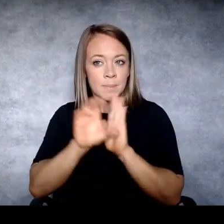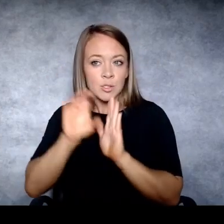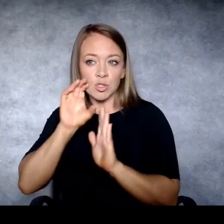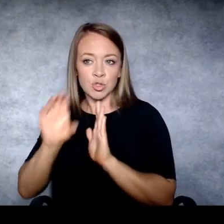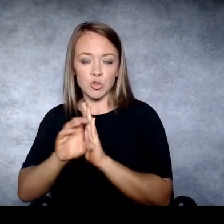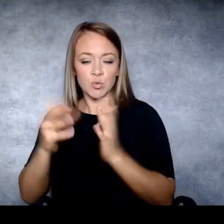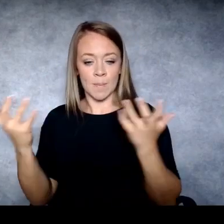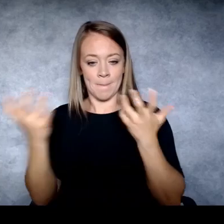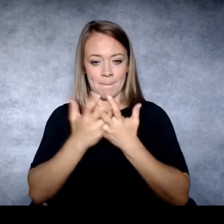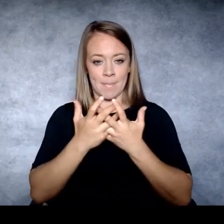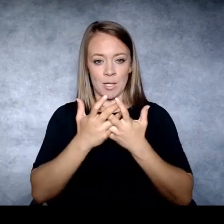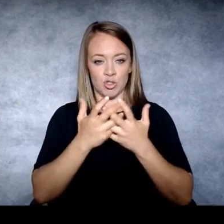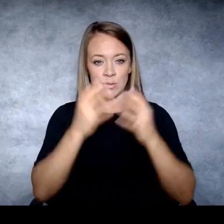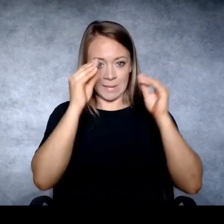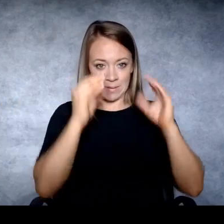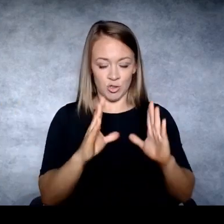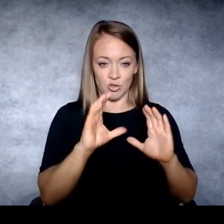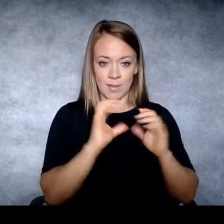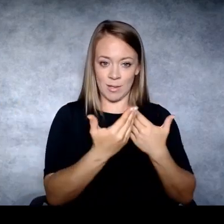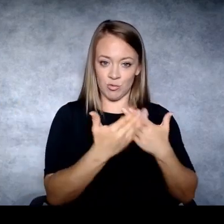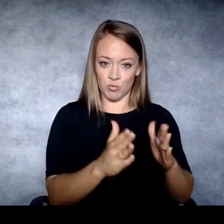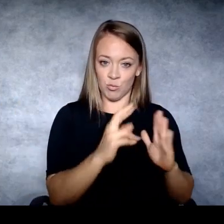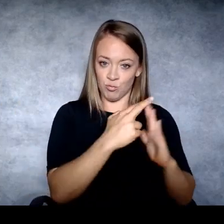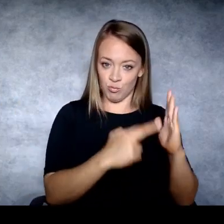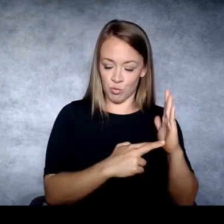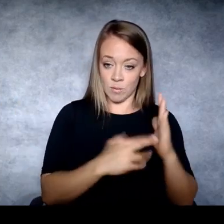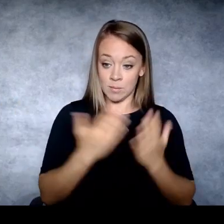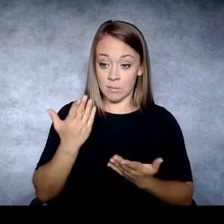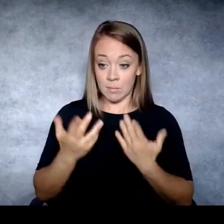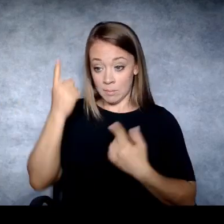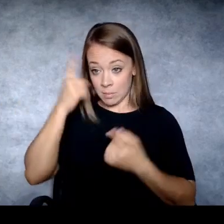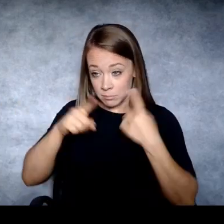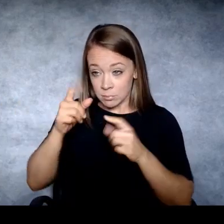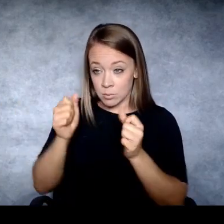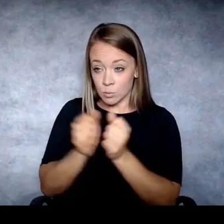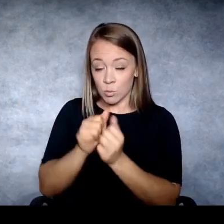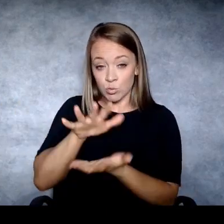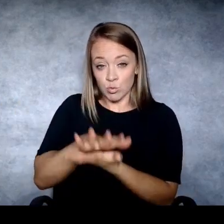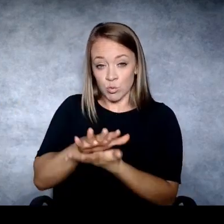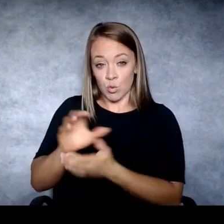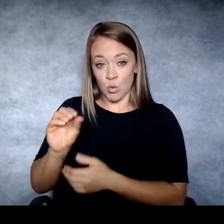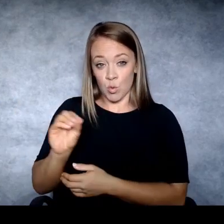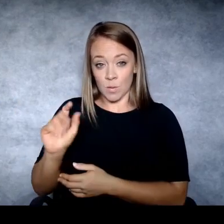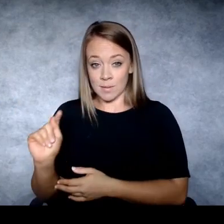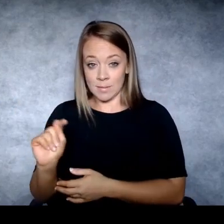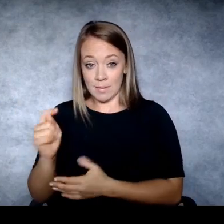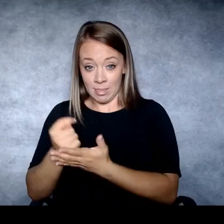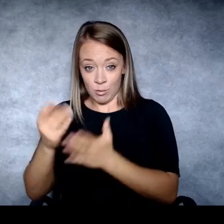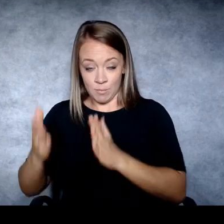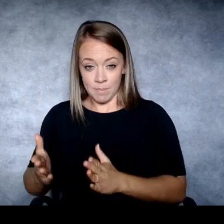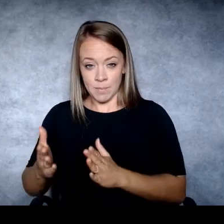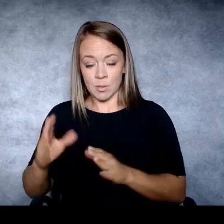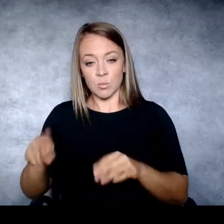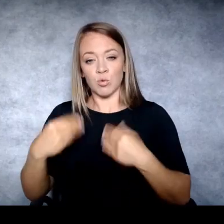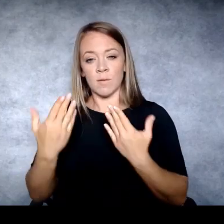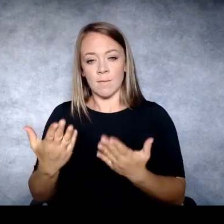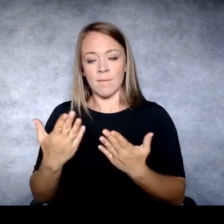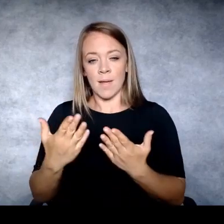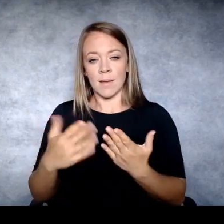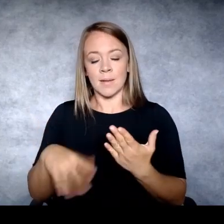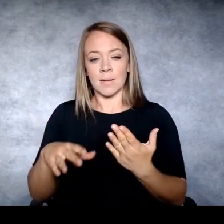the door. They may also collaborate with the school occupational therapist to provide the student with sensory supports needed while